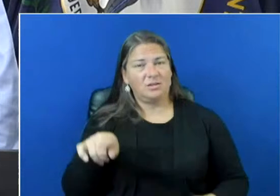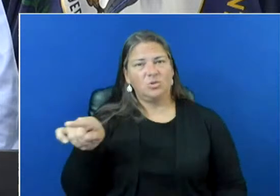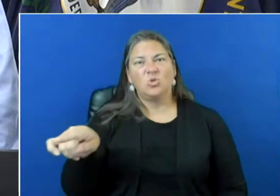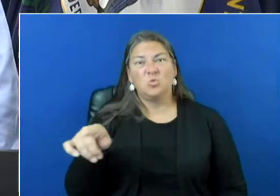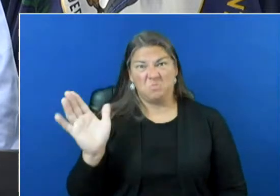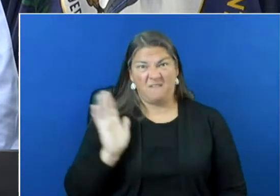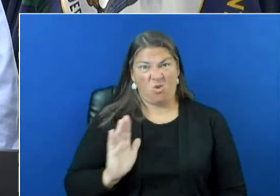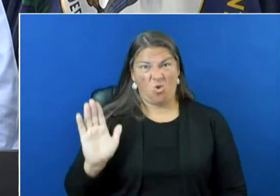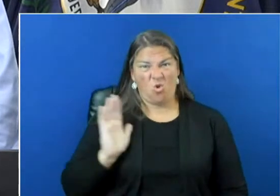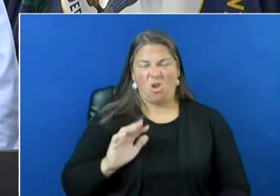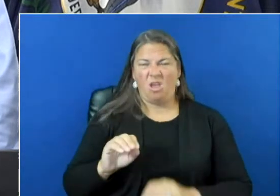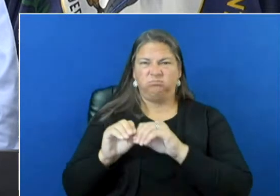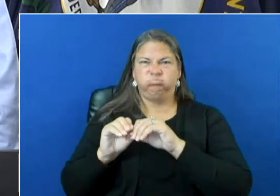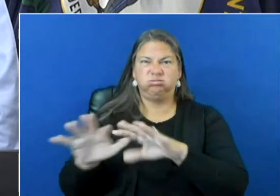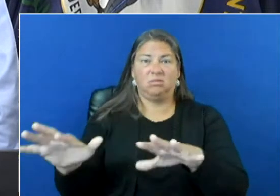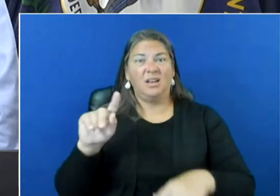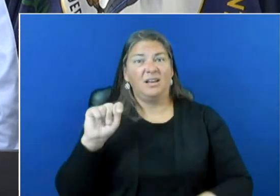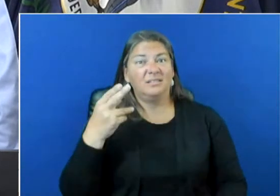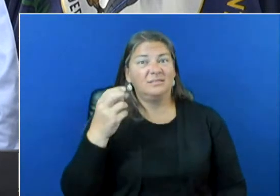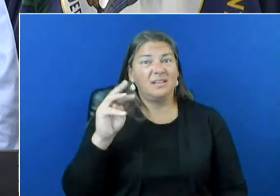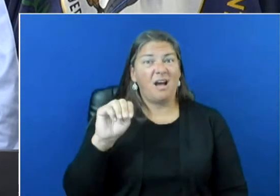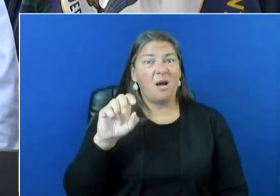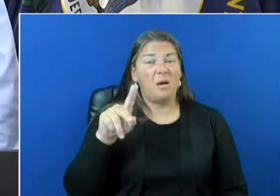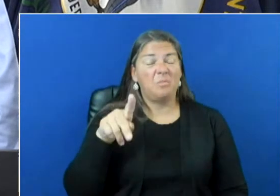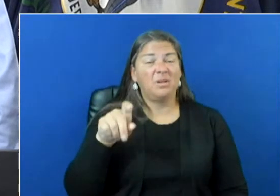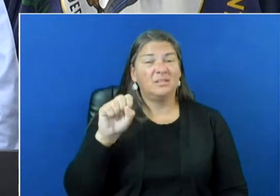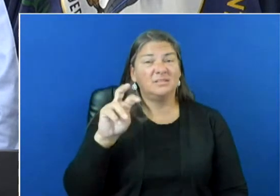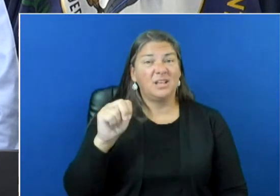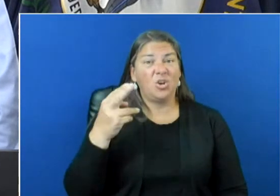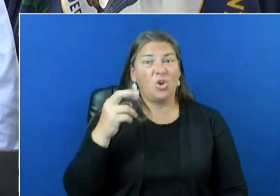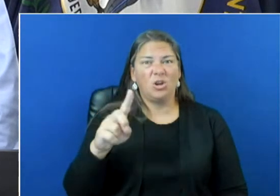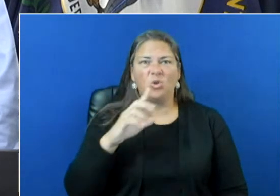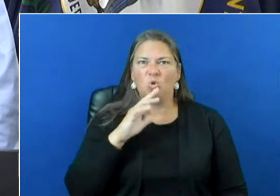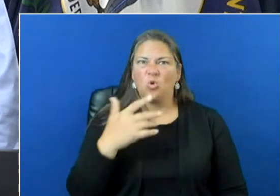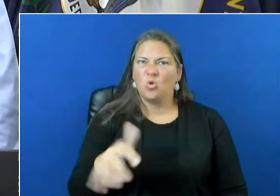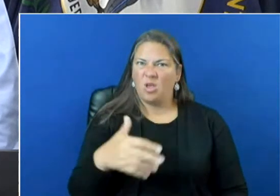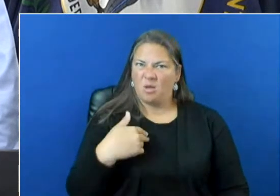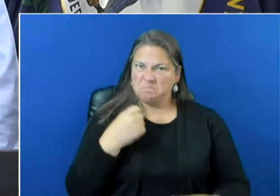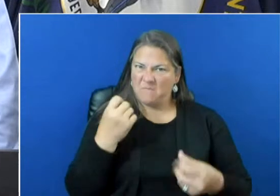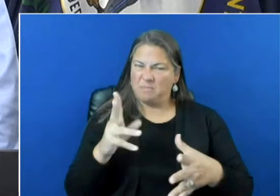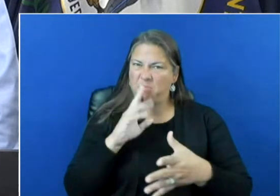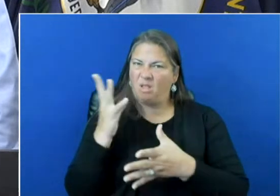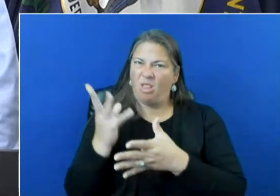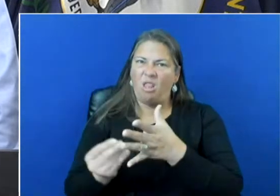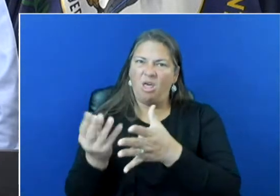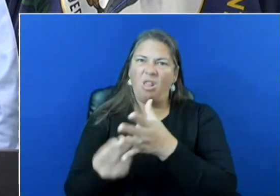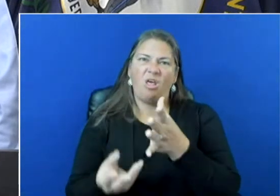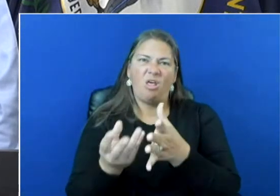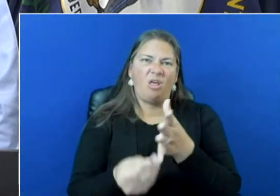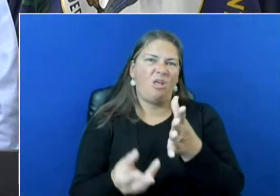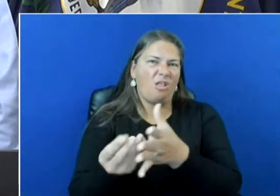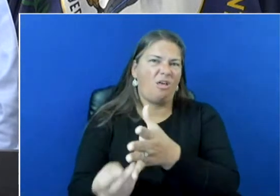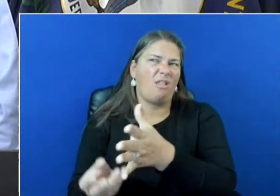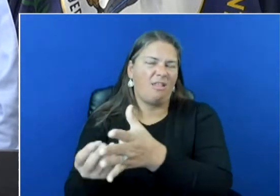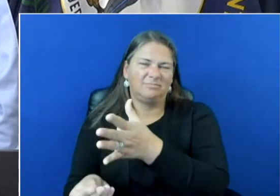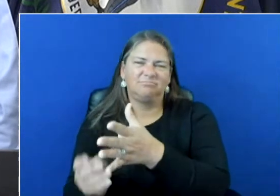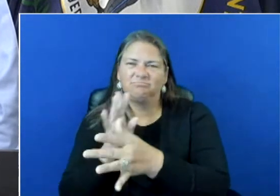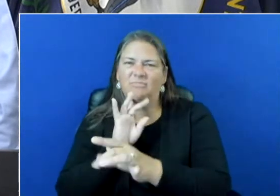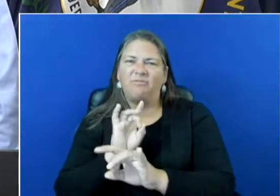especially in Thompson Hood. We lost a lot of people in Thompson Hood. It was tragic.